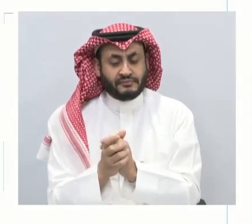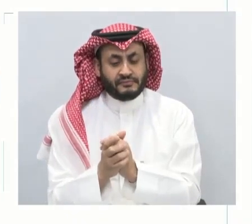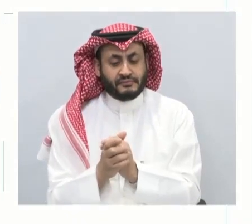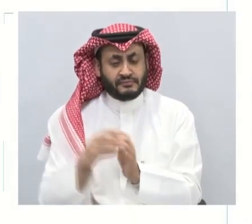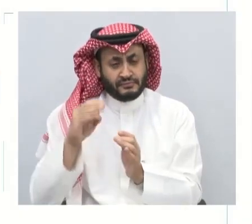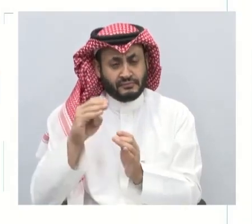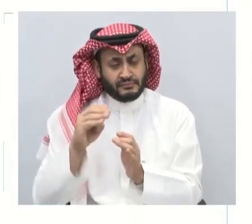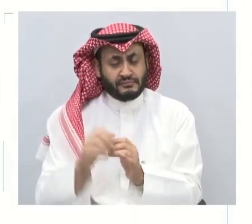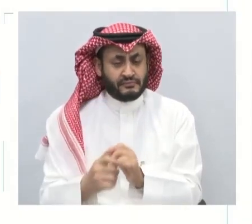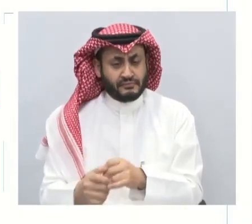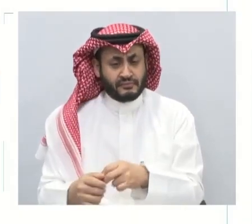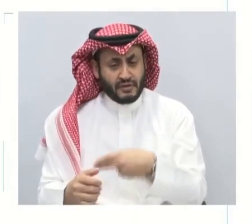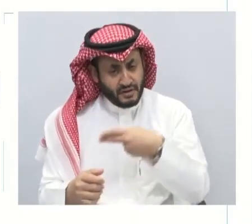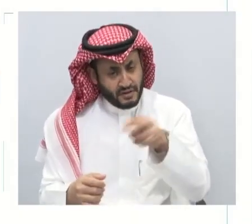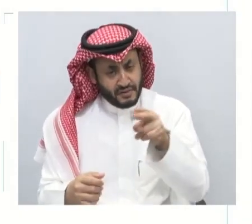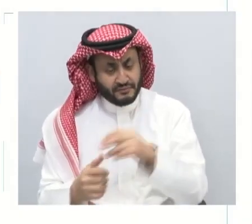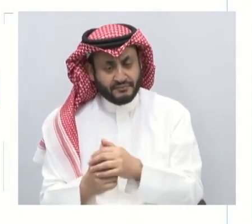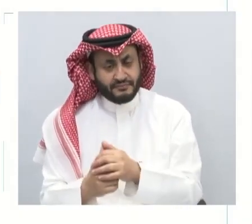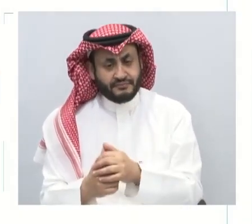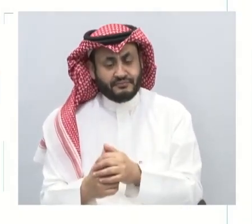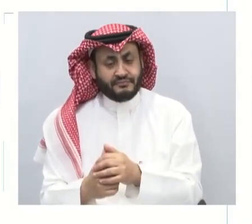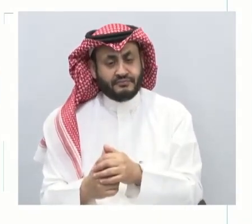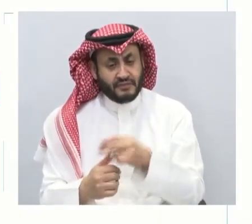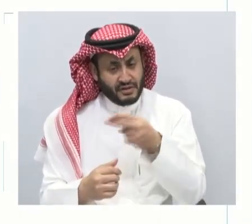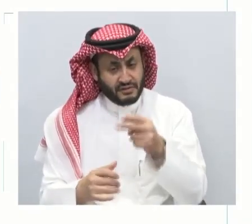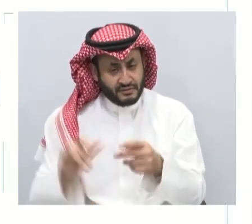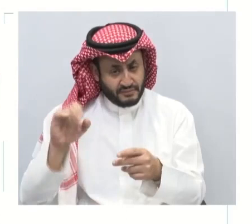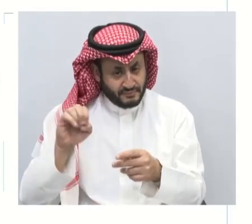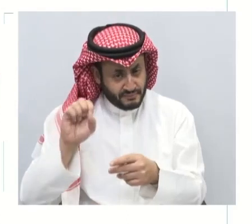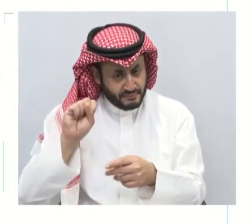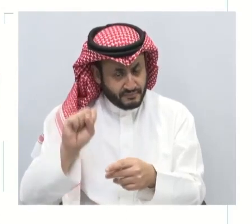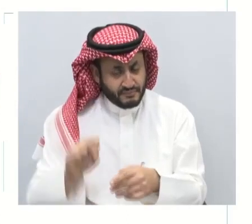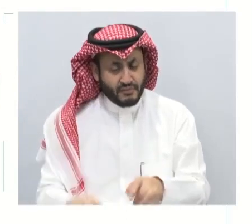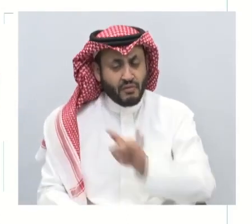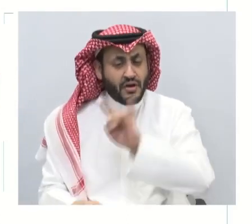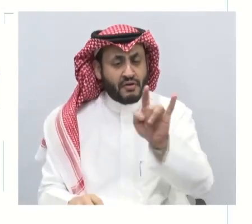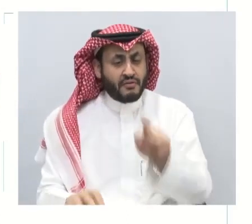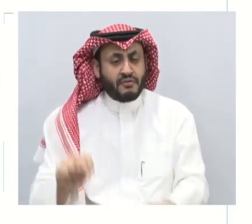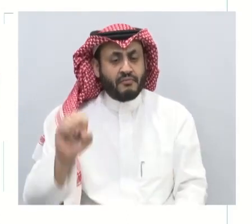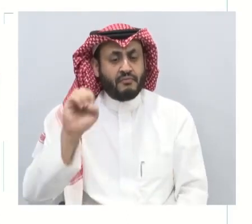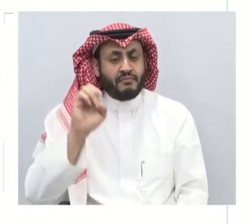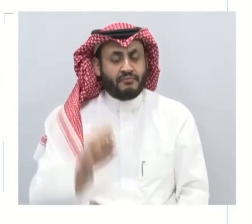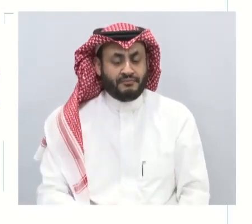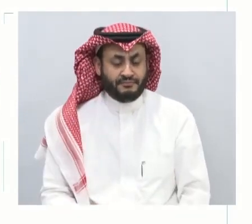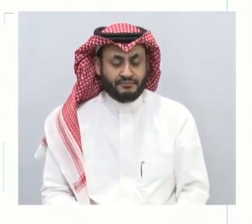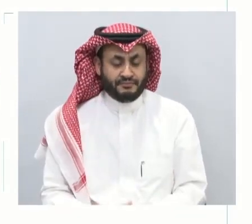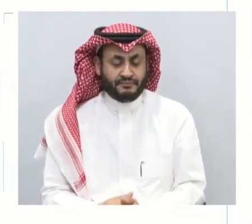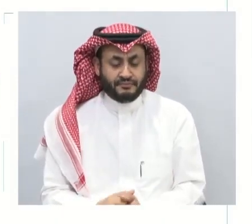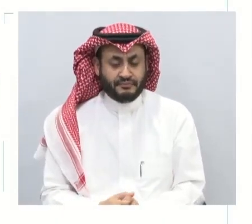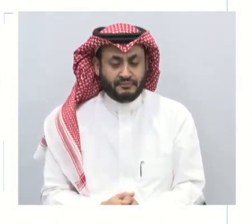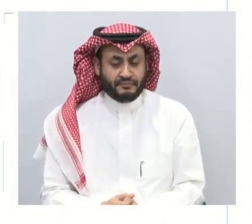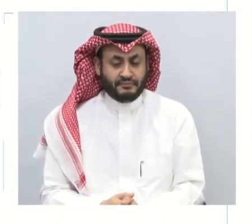yes, no question. As we said, will you travel next summer? The answer is yes, I will, or no, I won't. Will you travel next